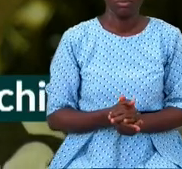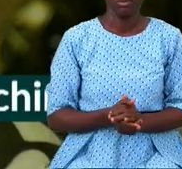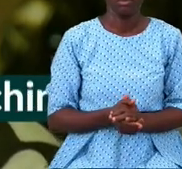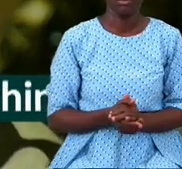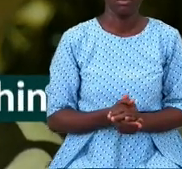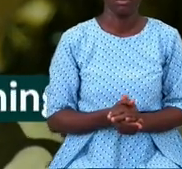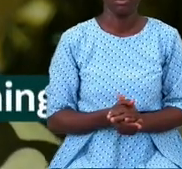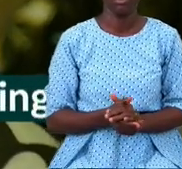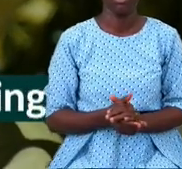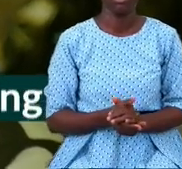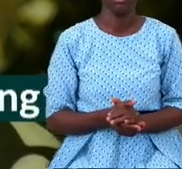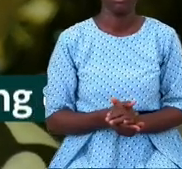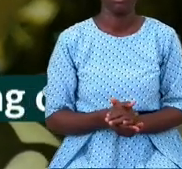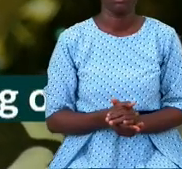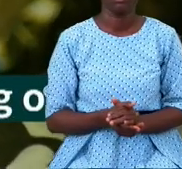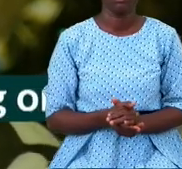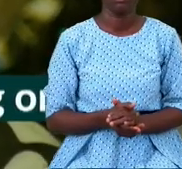Can somebody please show me a sign?